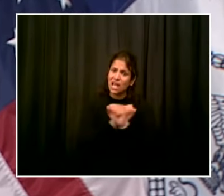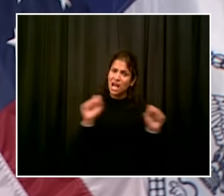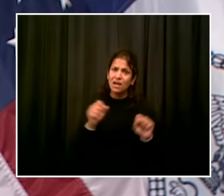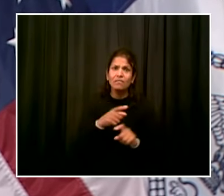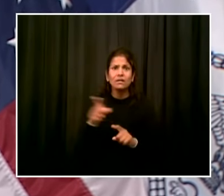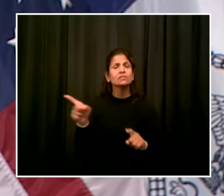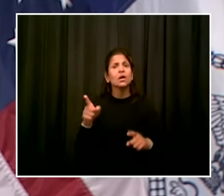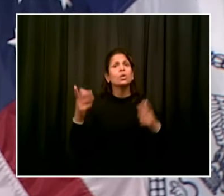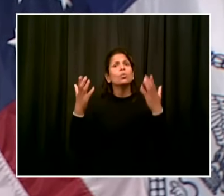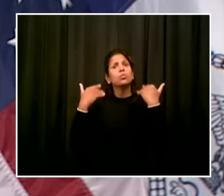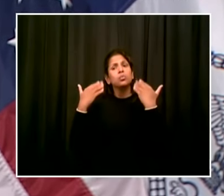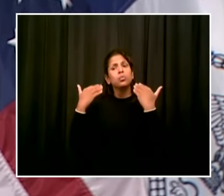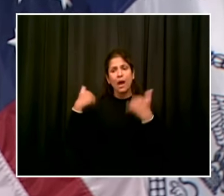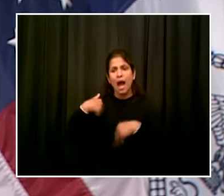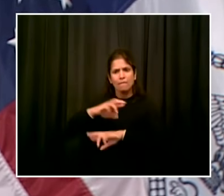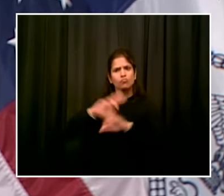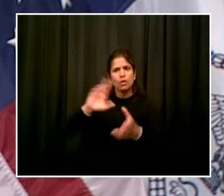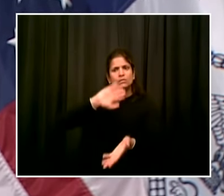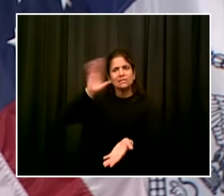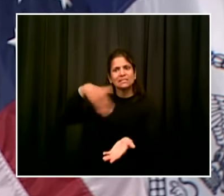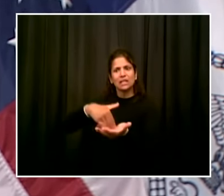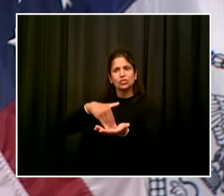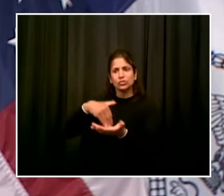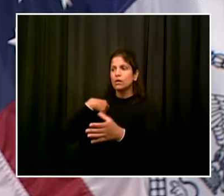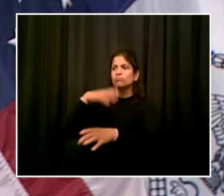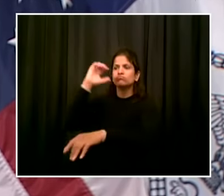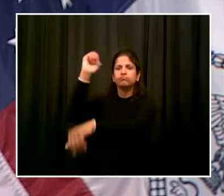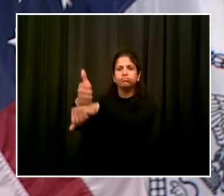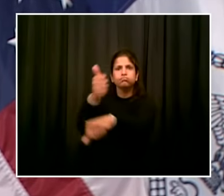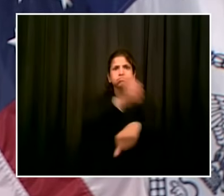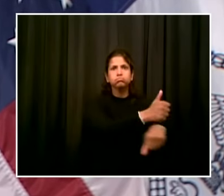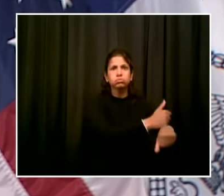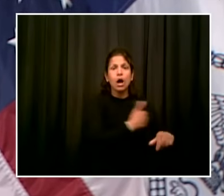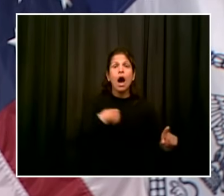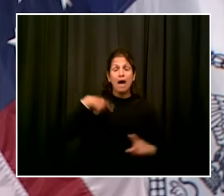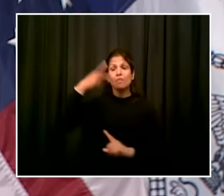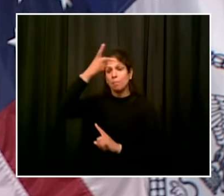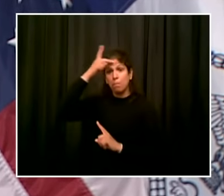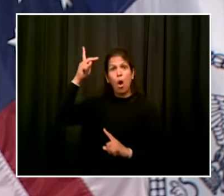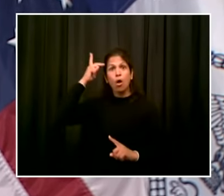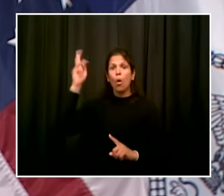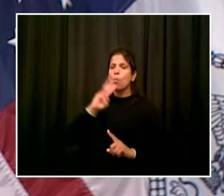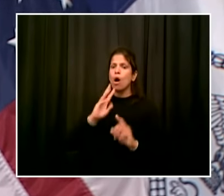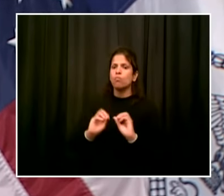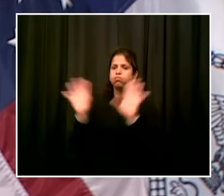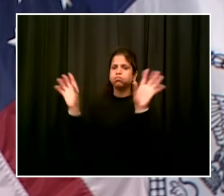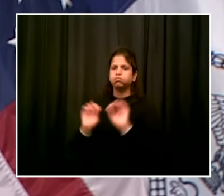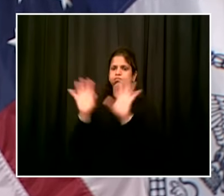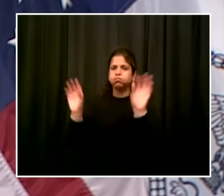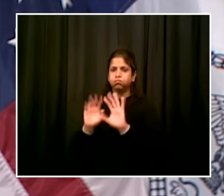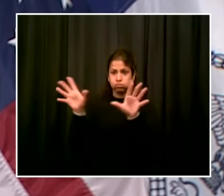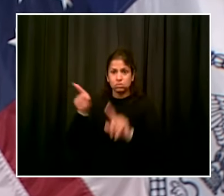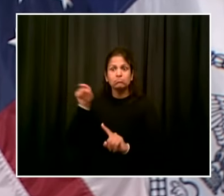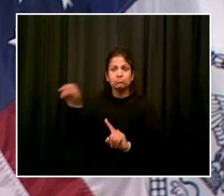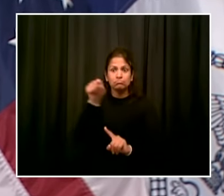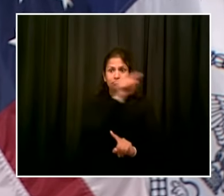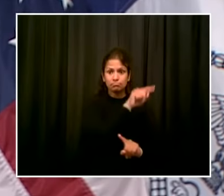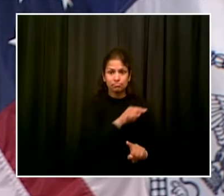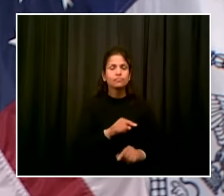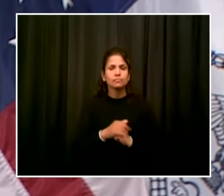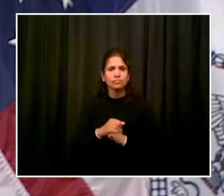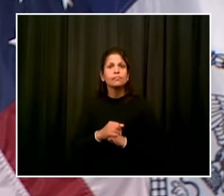spray apparatuses in the parks, all sorts of great things. This is a day to be safe, and it's also a day to appreciate that